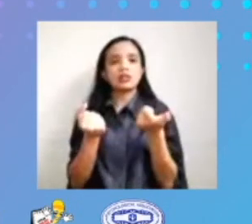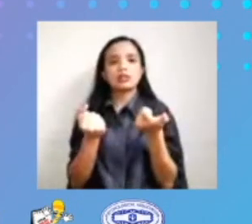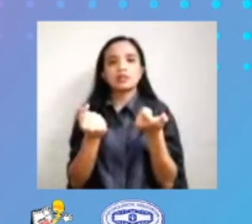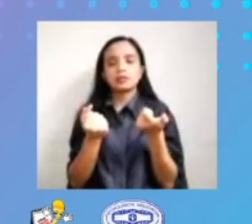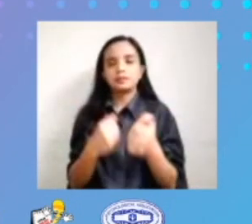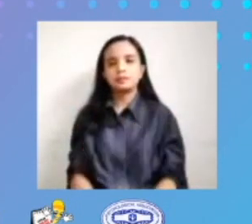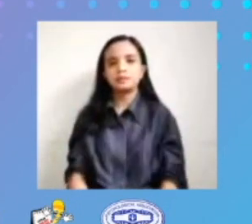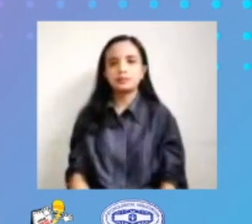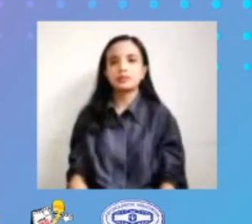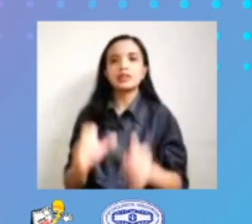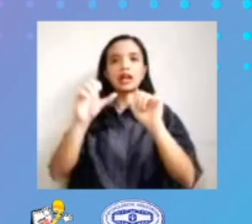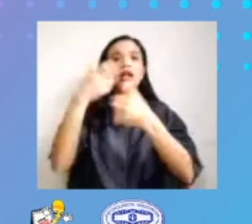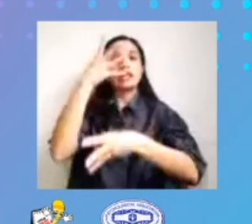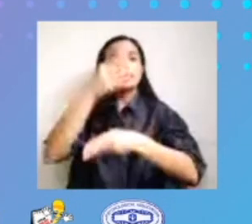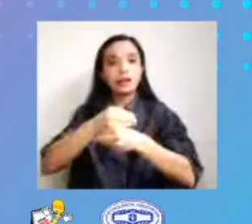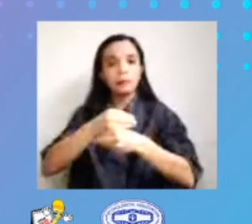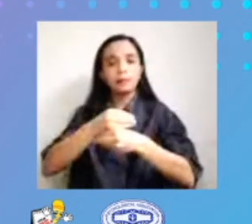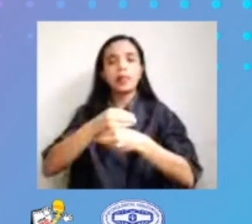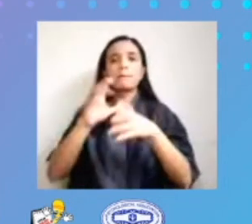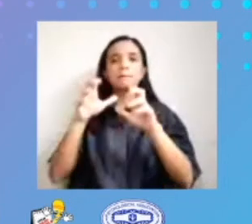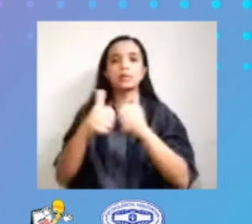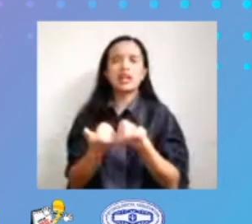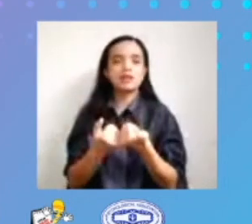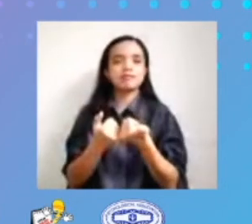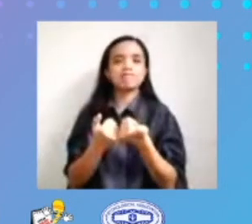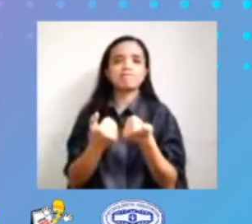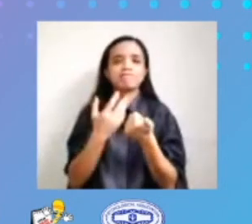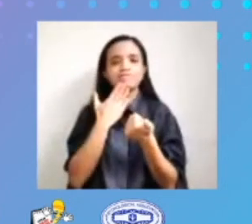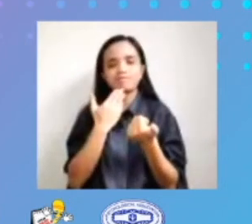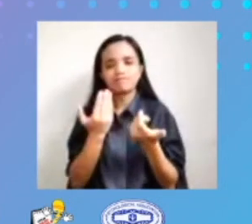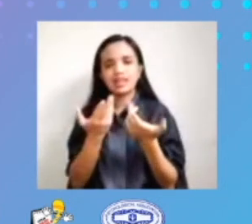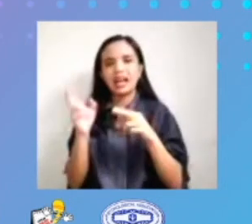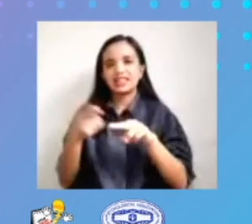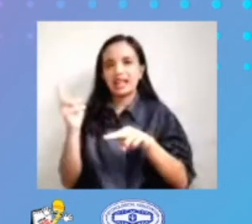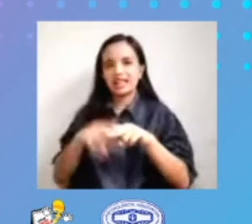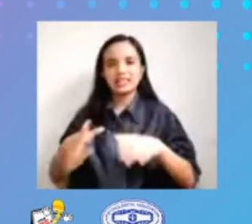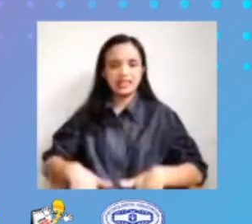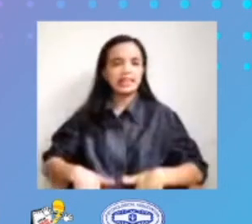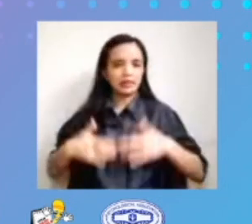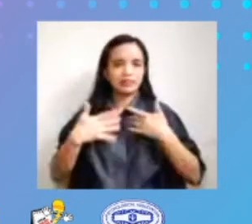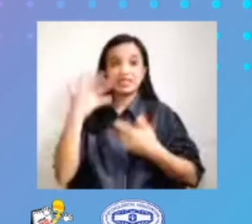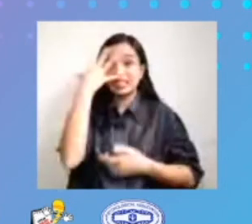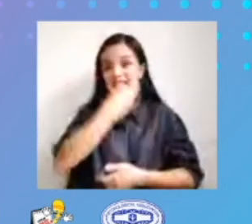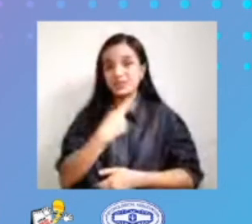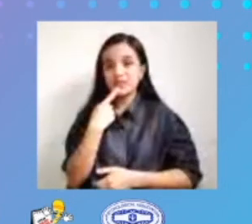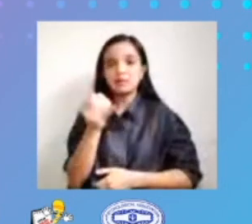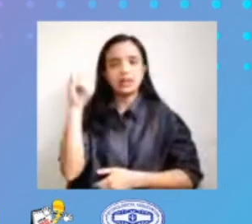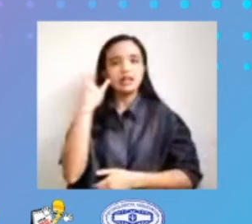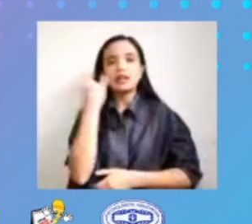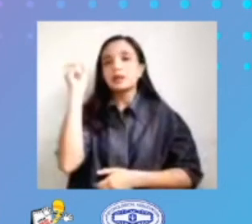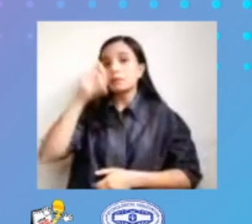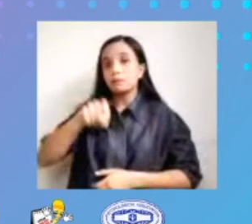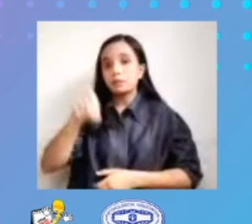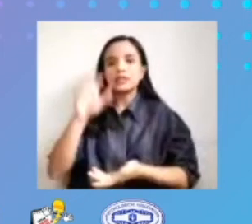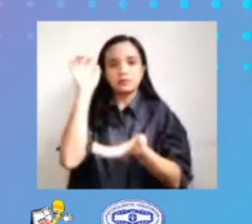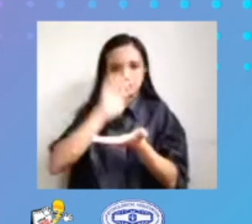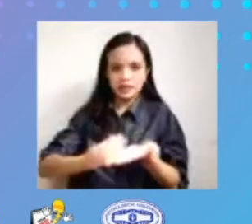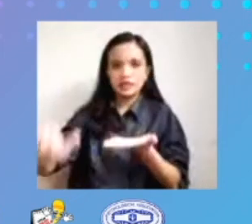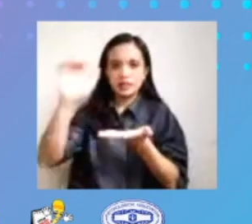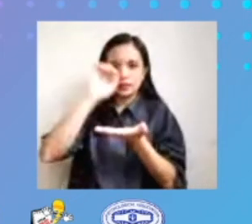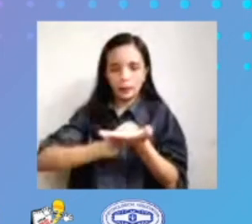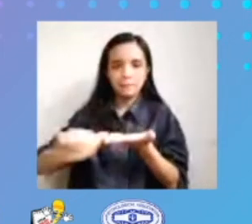that you listen to, because it affects the way you think. And your views on life as well. Baka